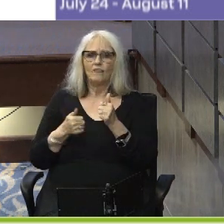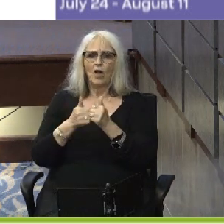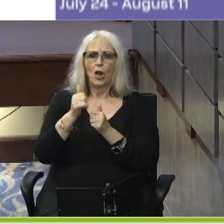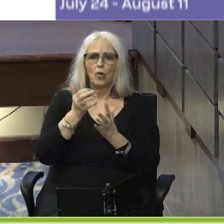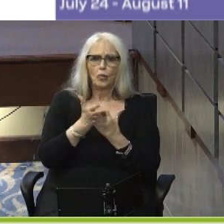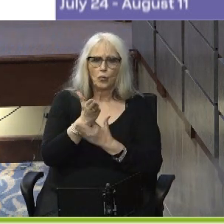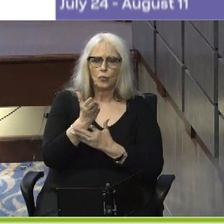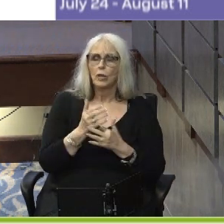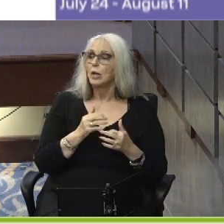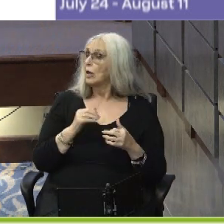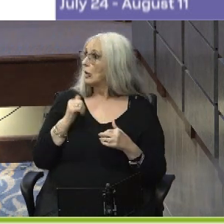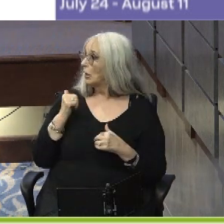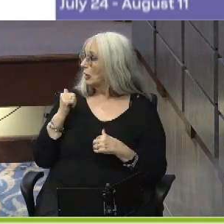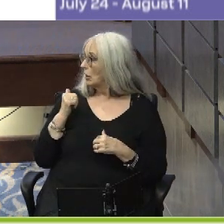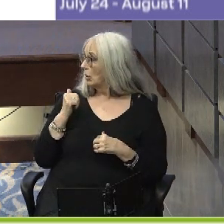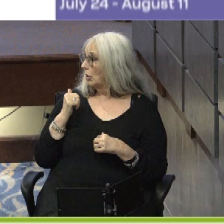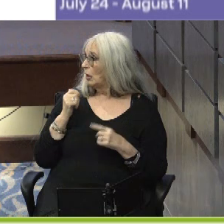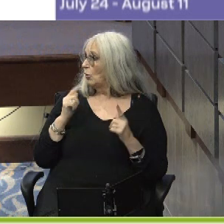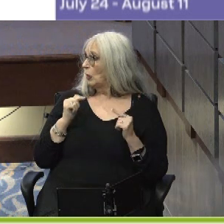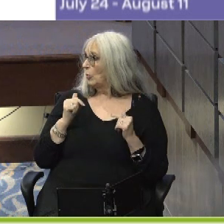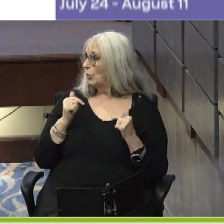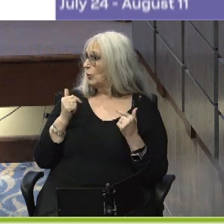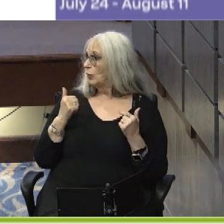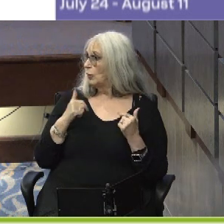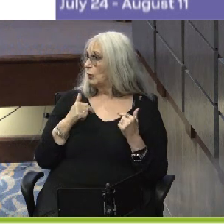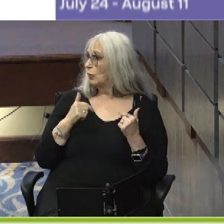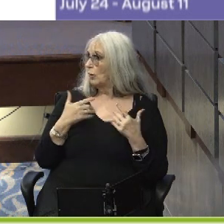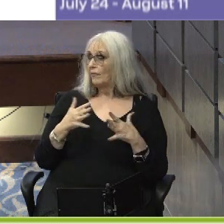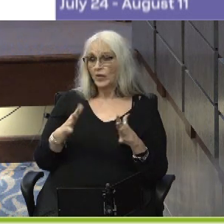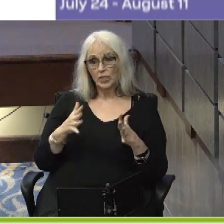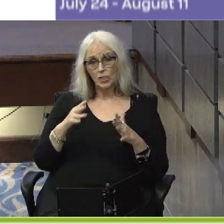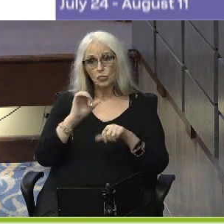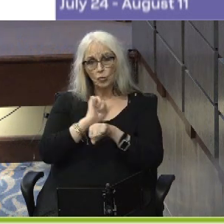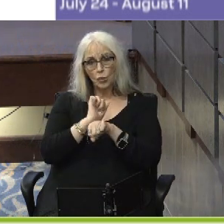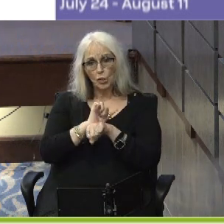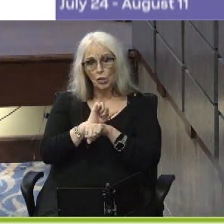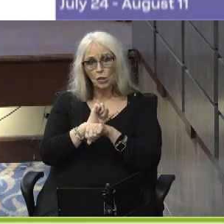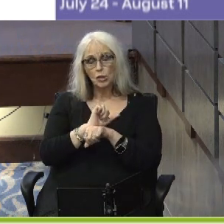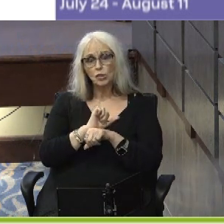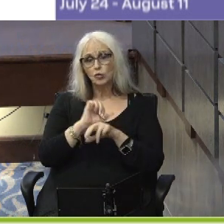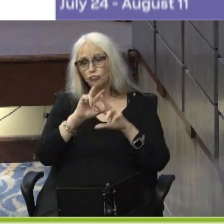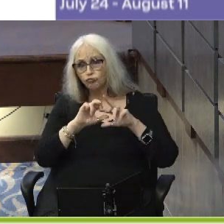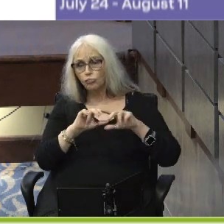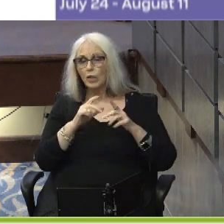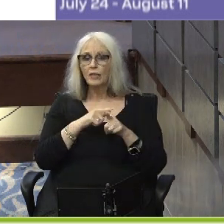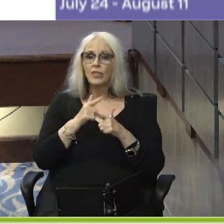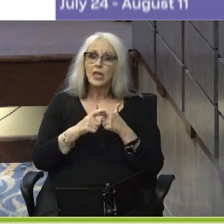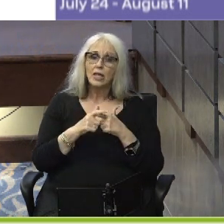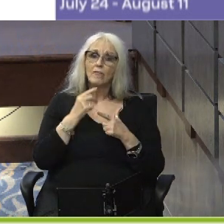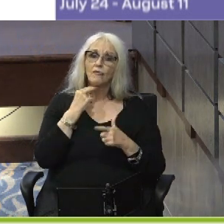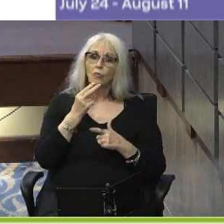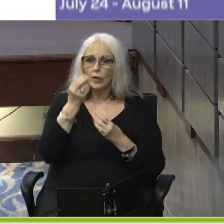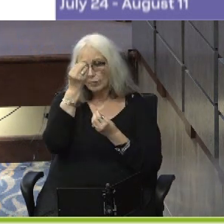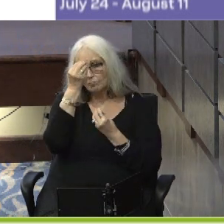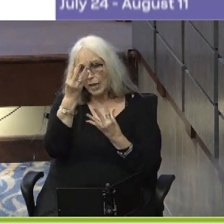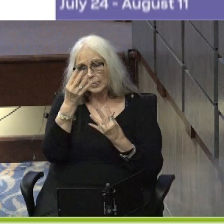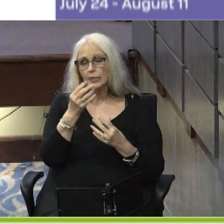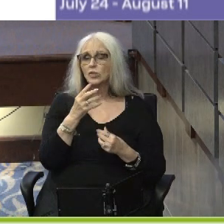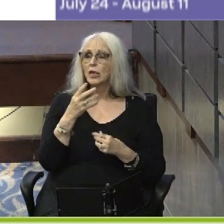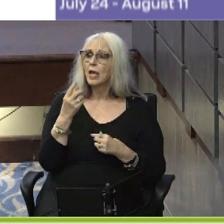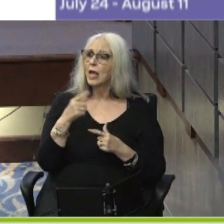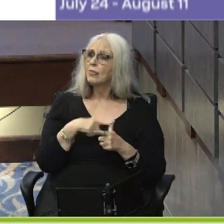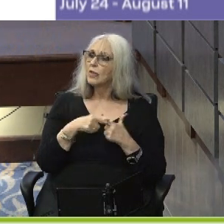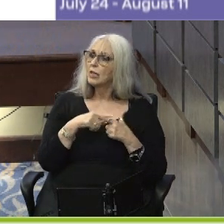And then after we get through working on the strategic component, we start to get into voice and messaging, identity, DNA. So what